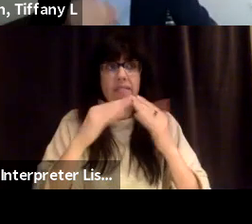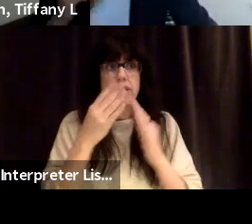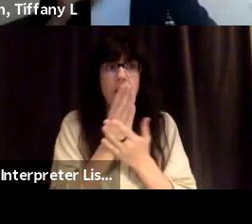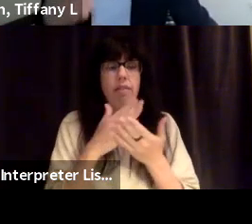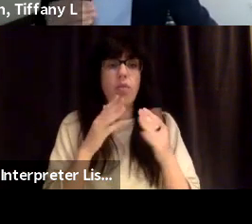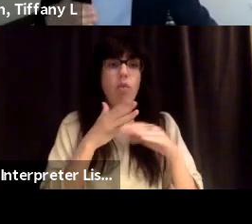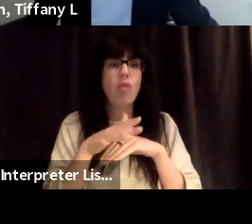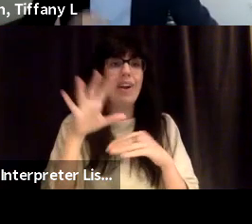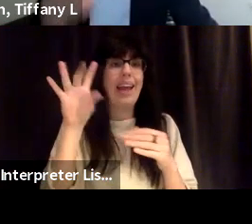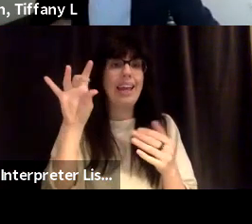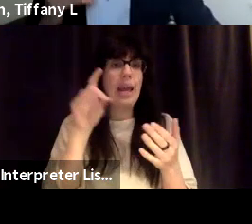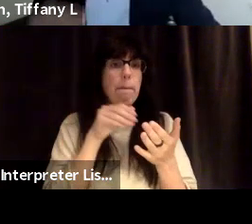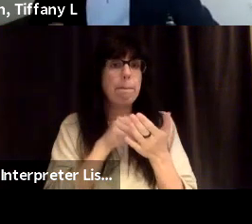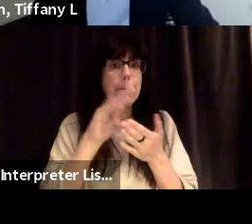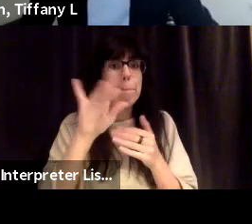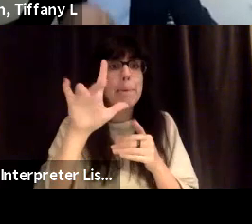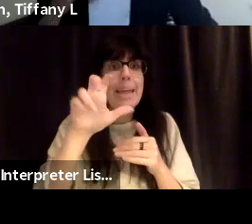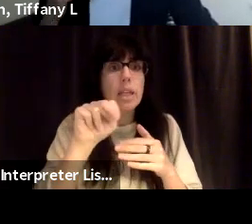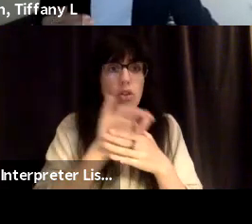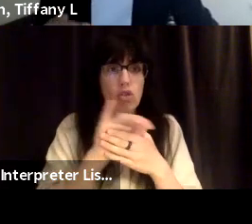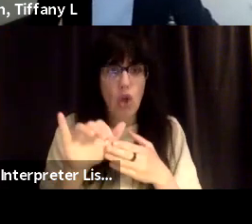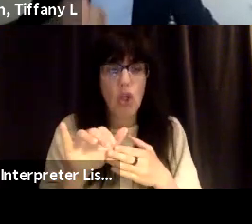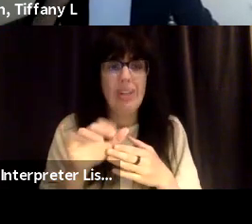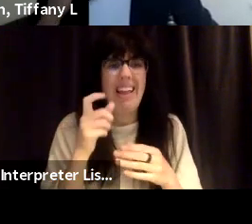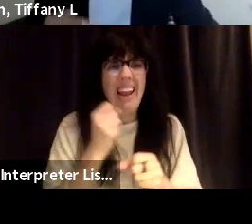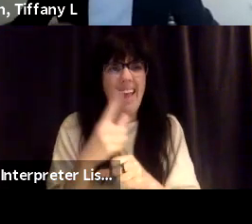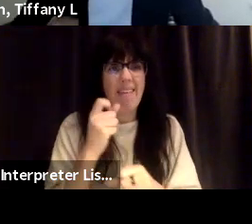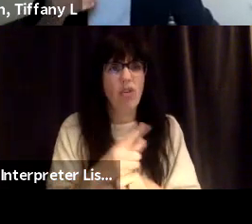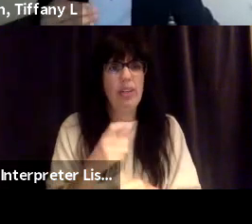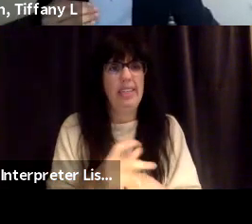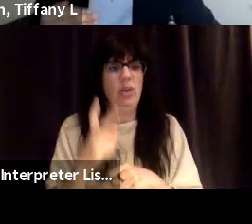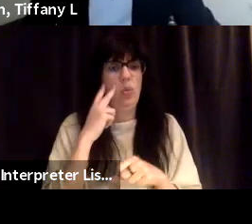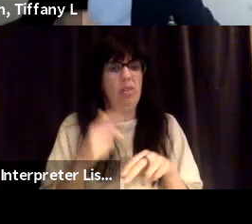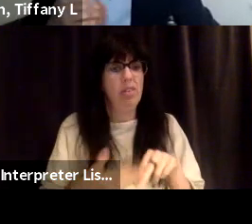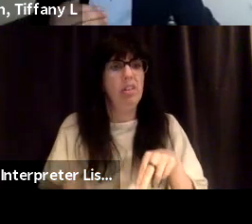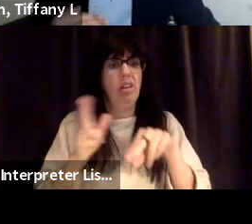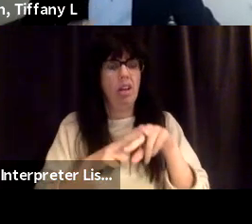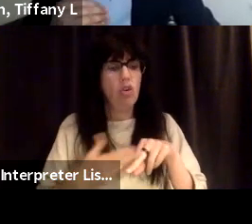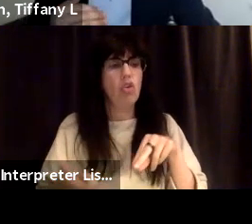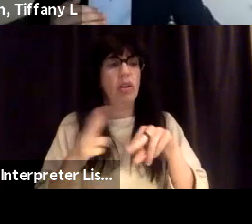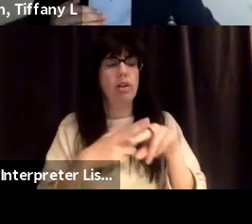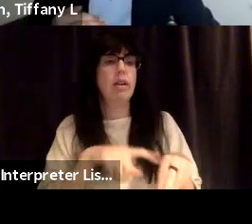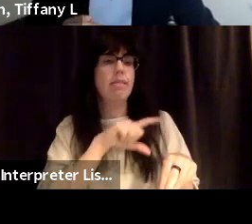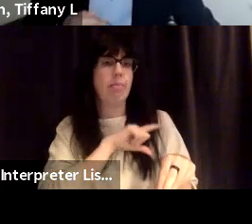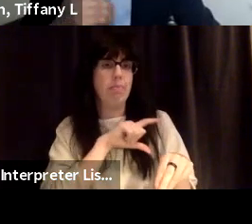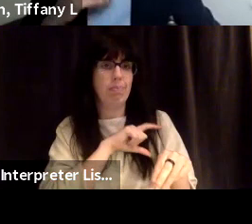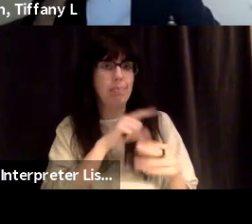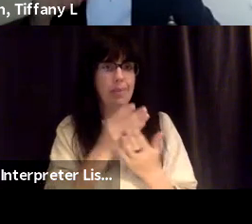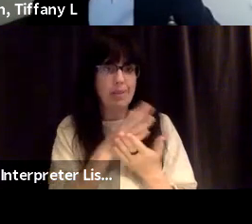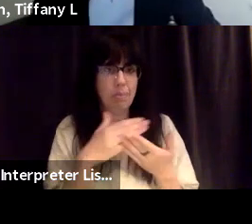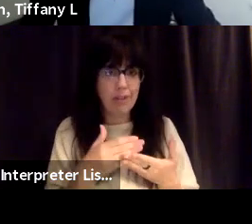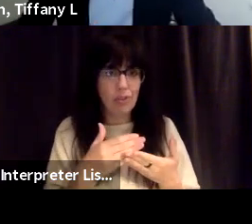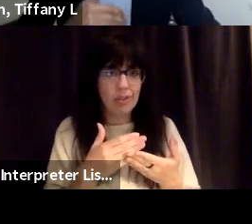over $88 billion. And every year we see an increase in size and budget of the police force. Our police force is